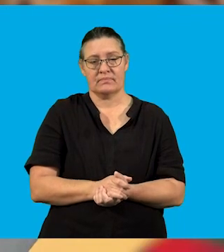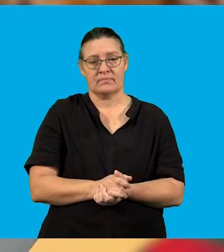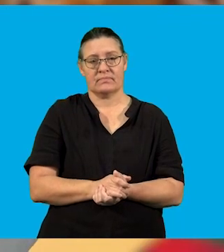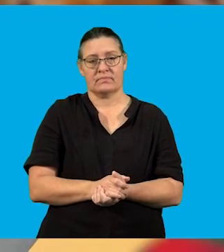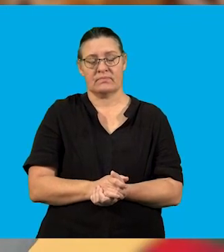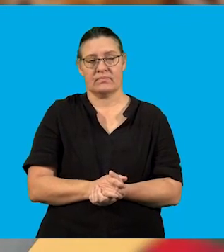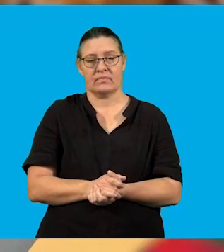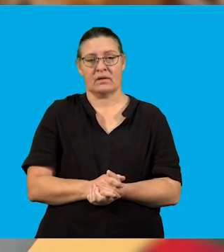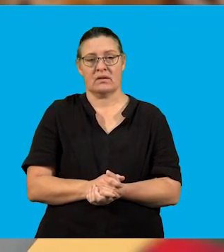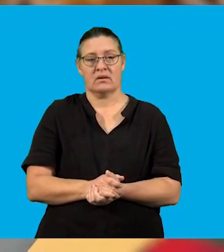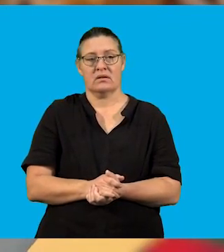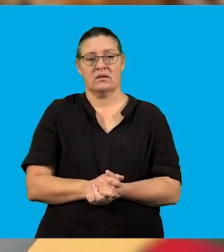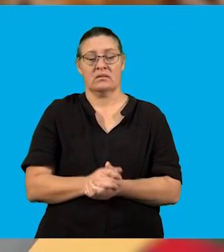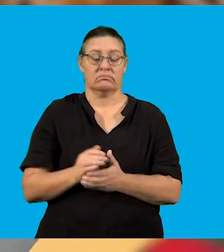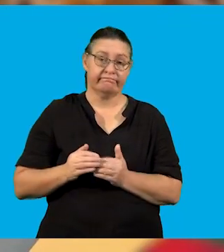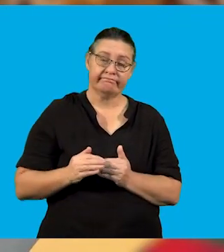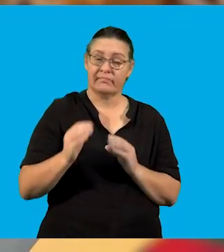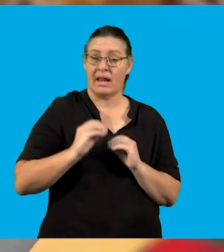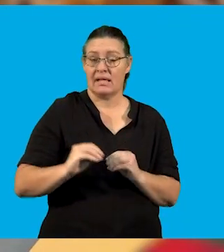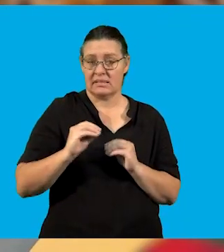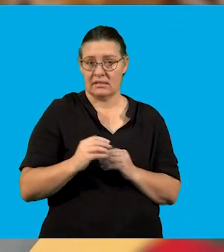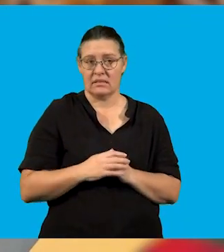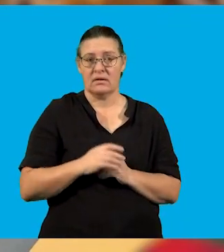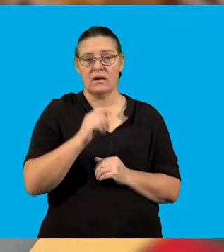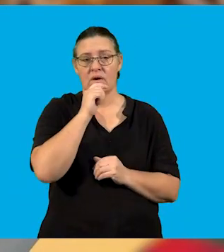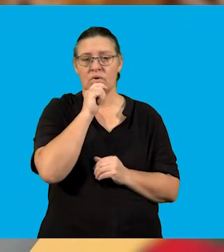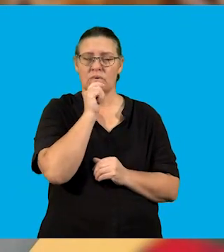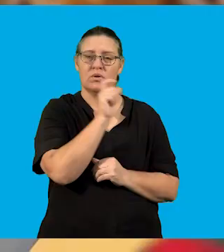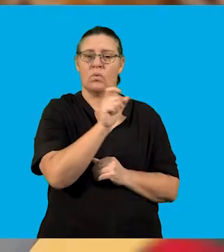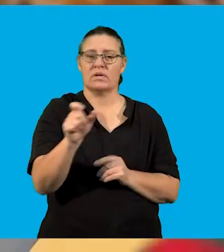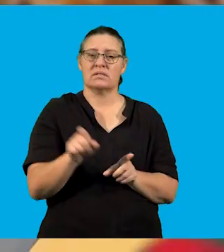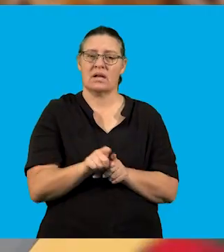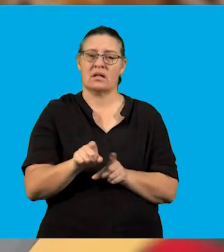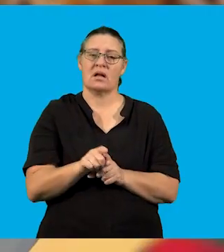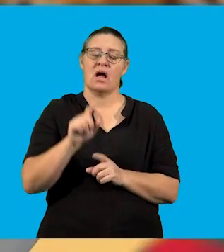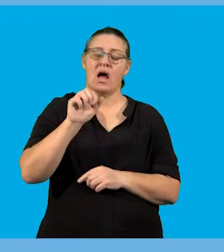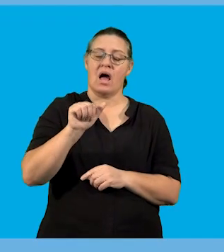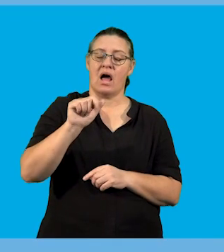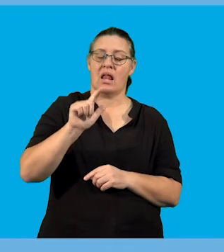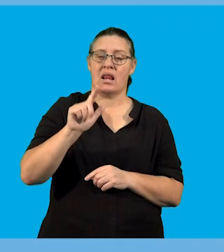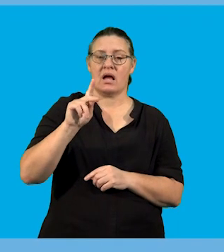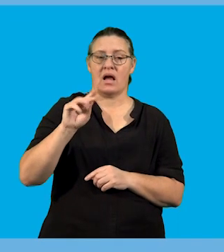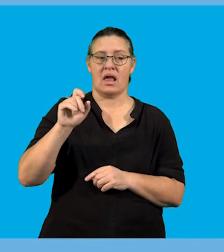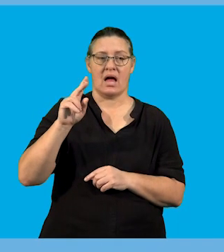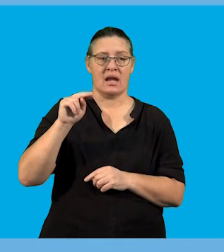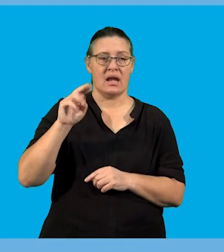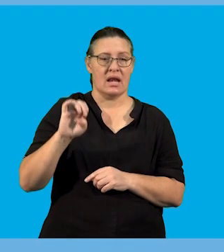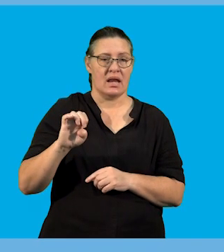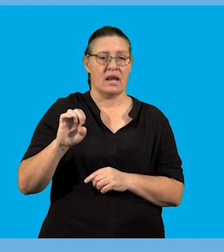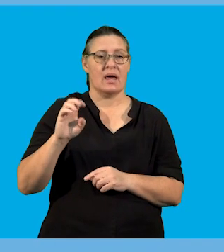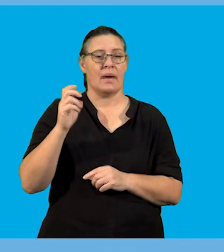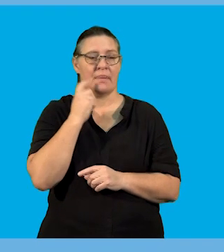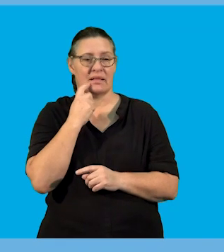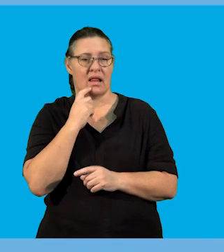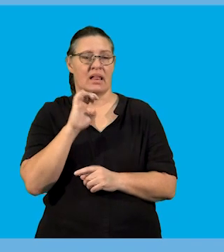Now, throughout this lesson, we're going to be using words such as alkali metals, alkali earth metals,